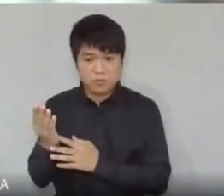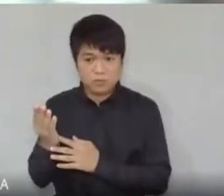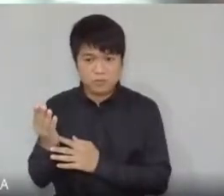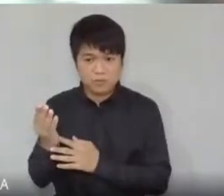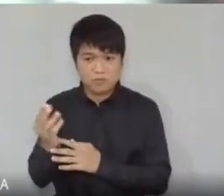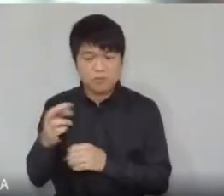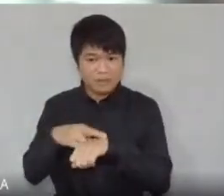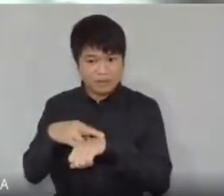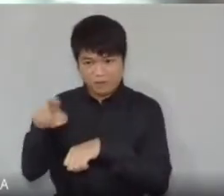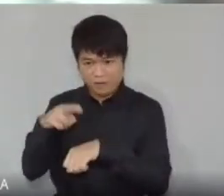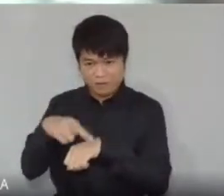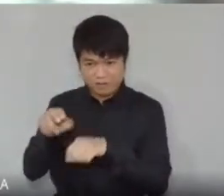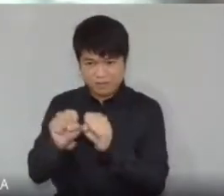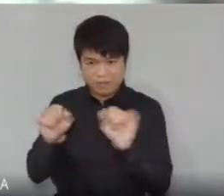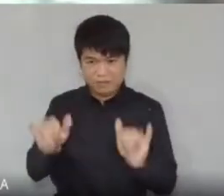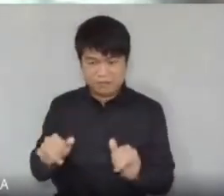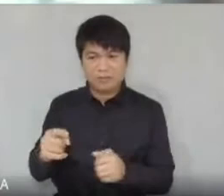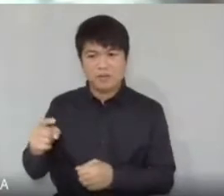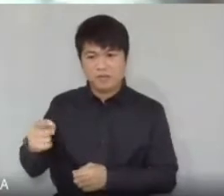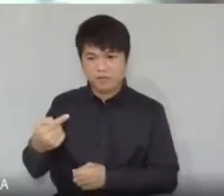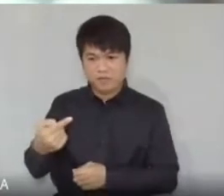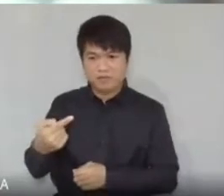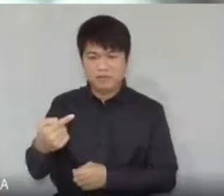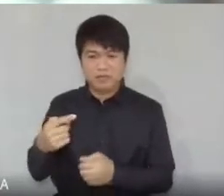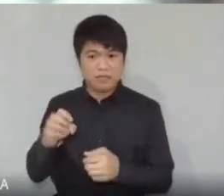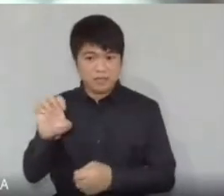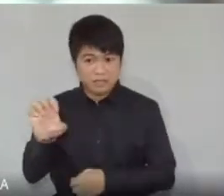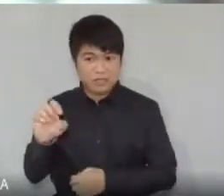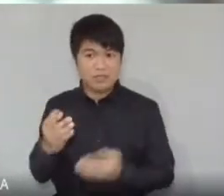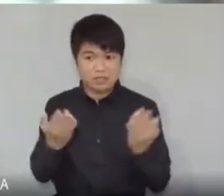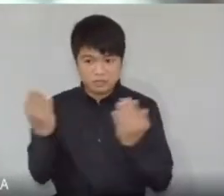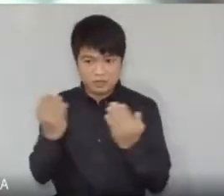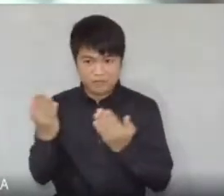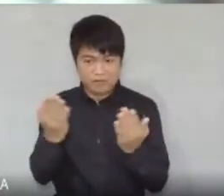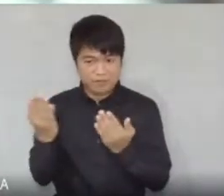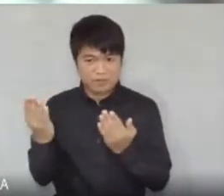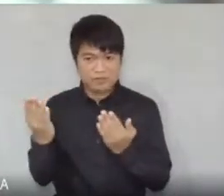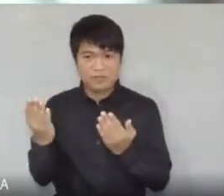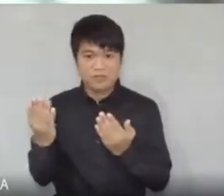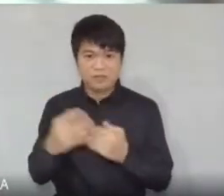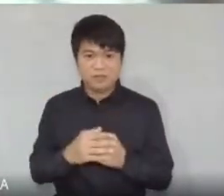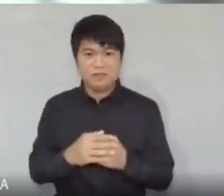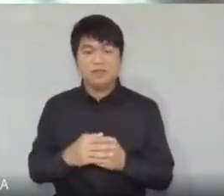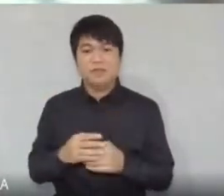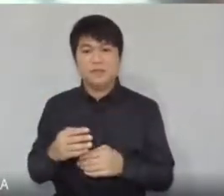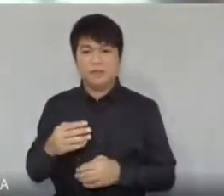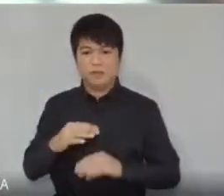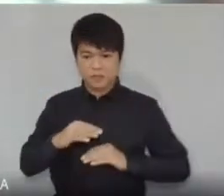Likewise, the telehealth project of the Center with the National Ear Institute also demonstrated